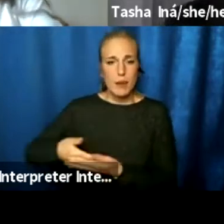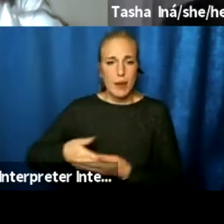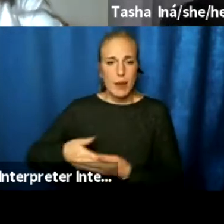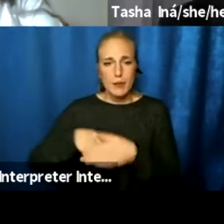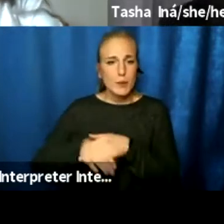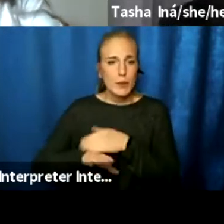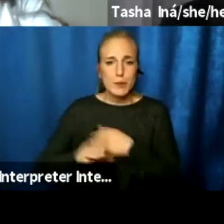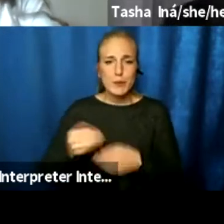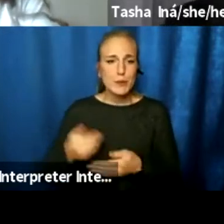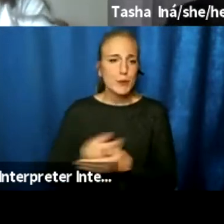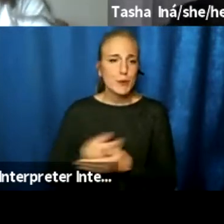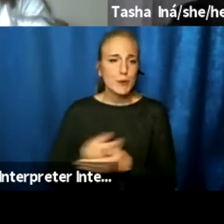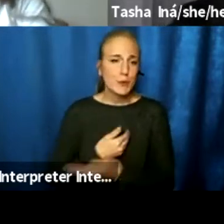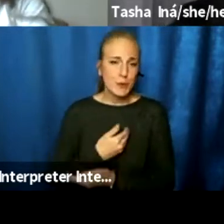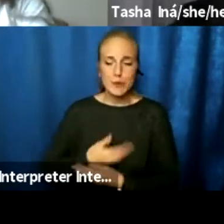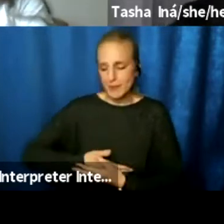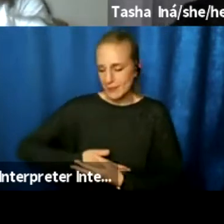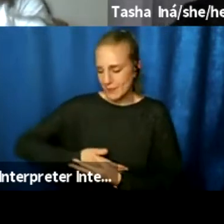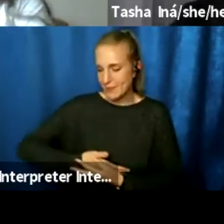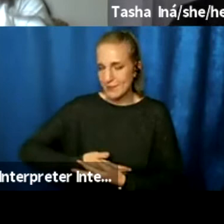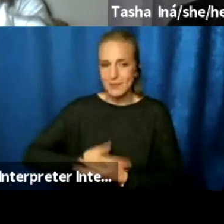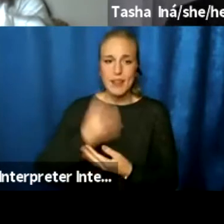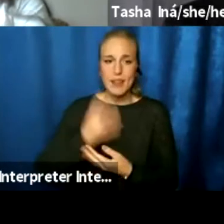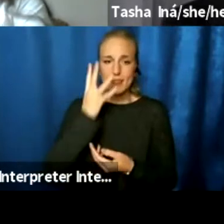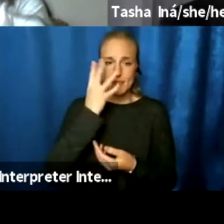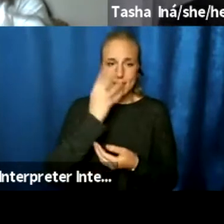who's sleeping in your arms.